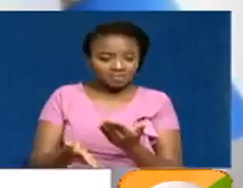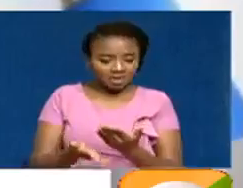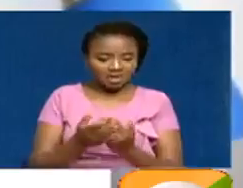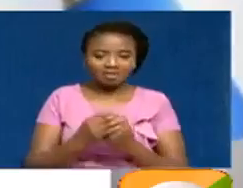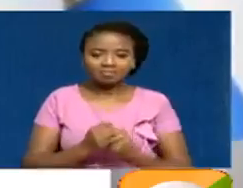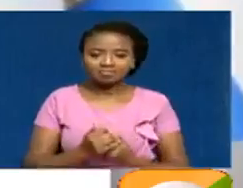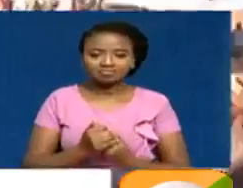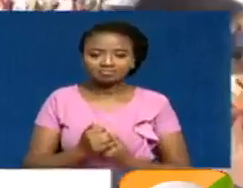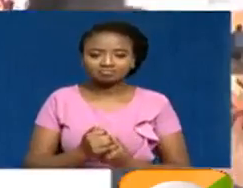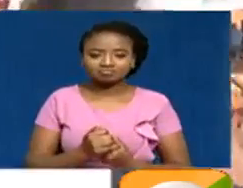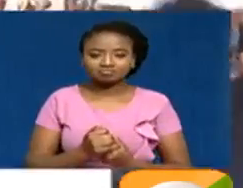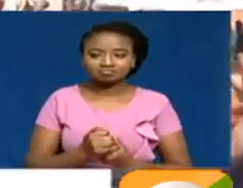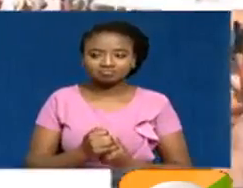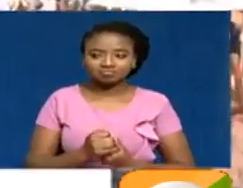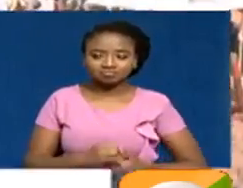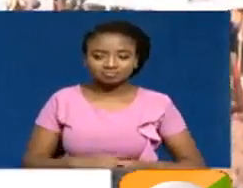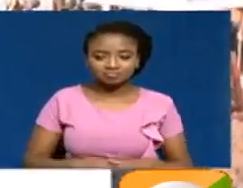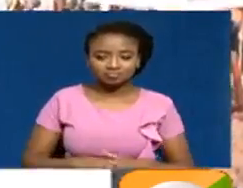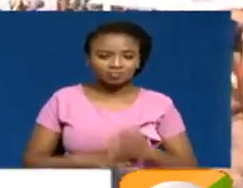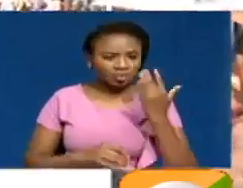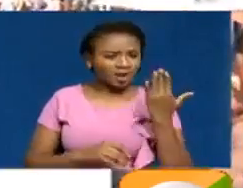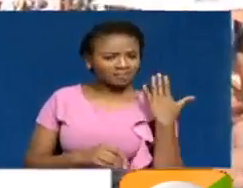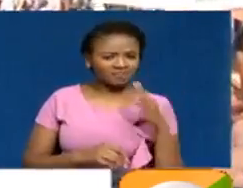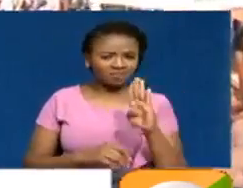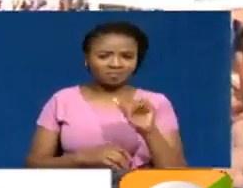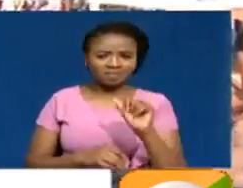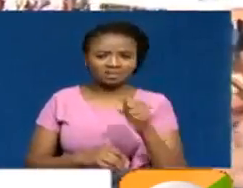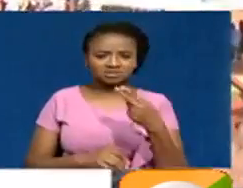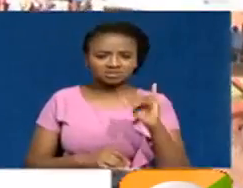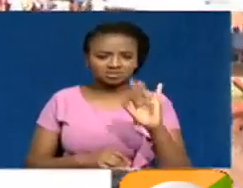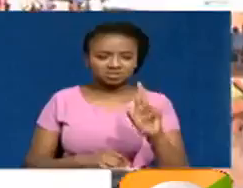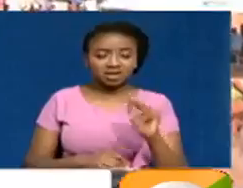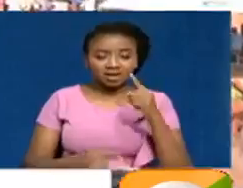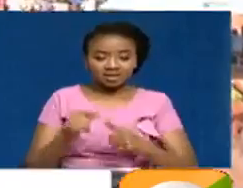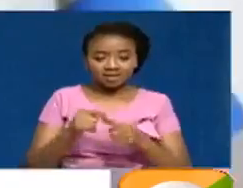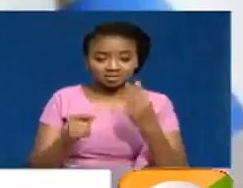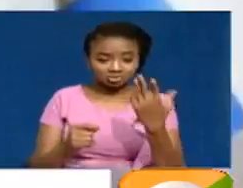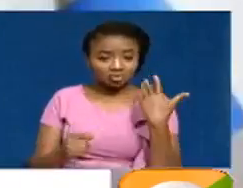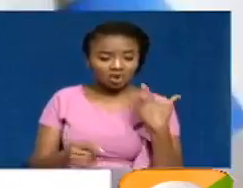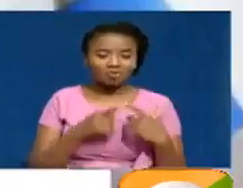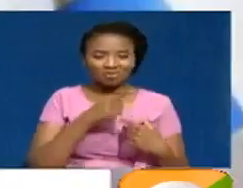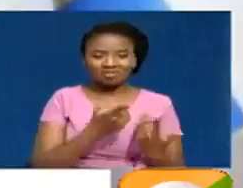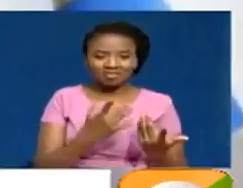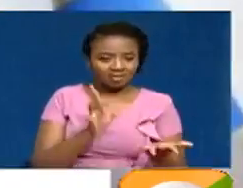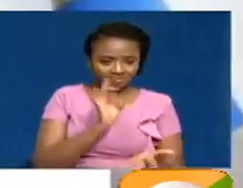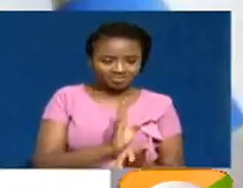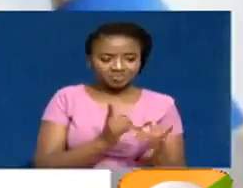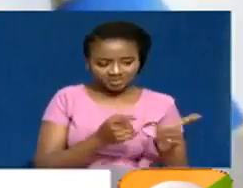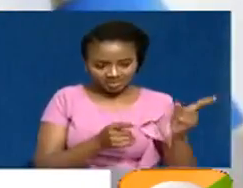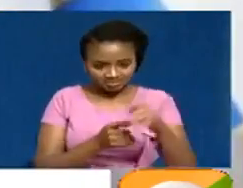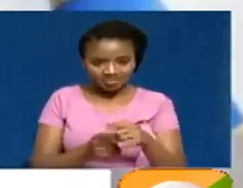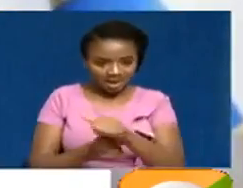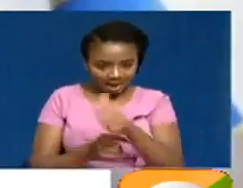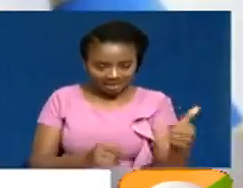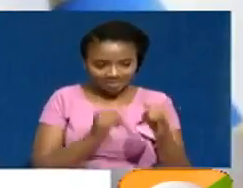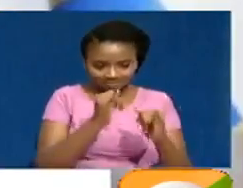of autocratic rule of Omar al-Bashir in an uprising 2 years ago. General Abdel announced a state of emergency, saying armed